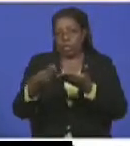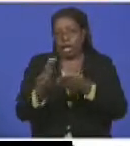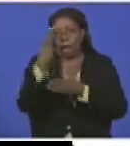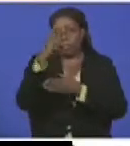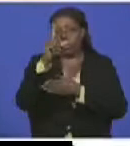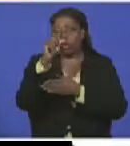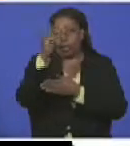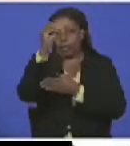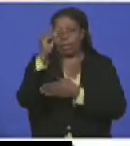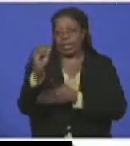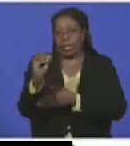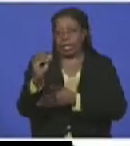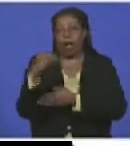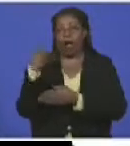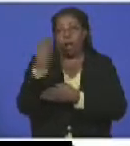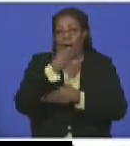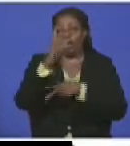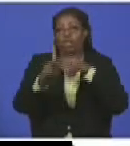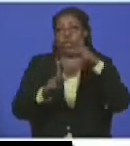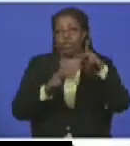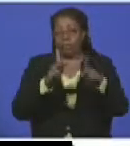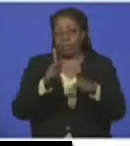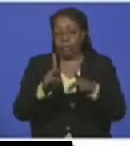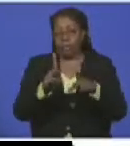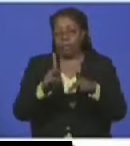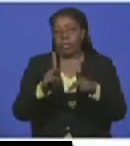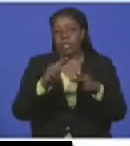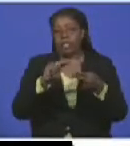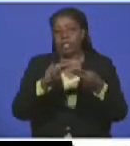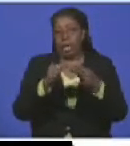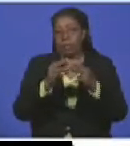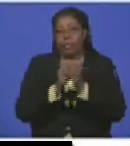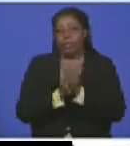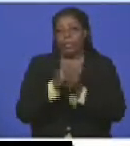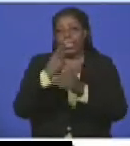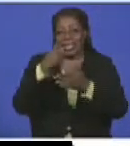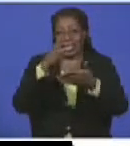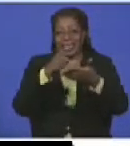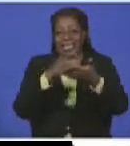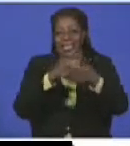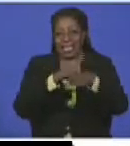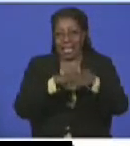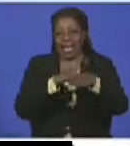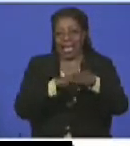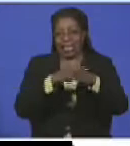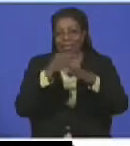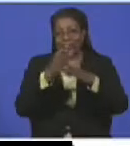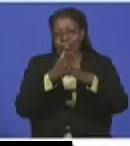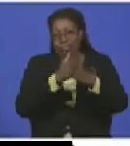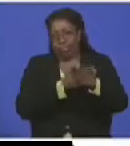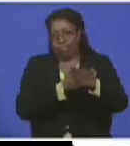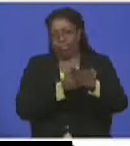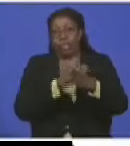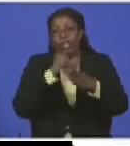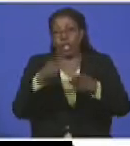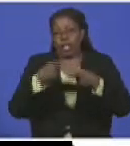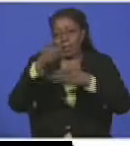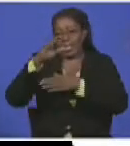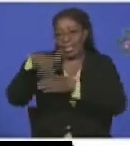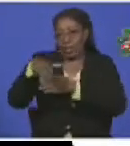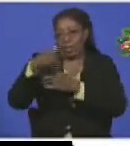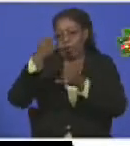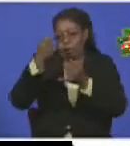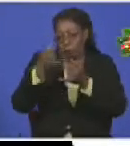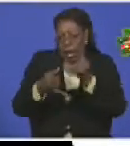20% of our population number. Wells notes that a timeline for launch has not been issued. However, once the